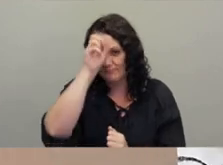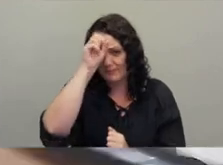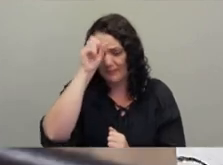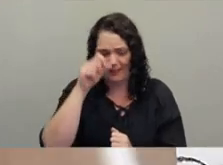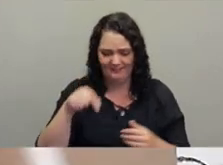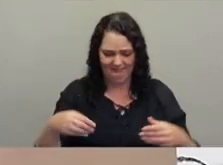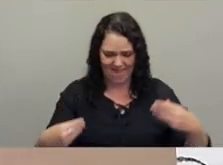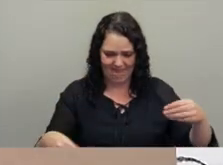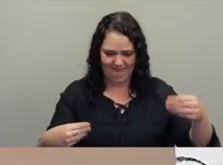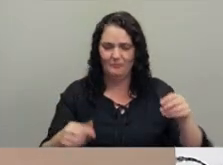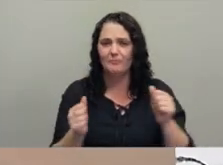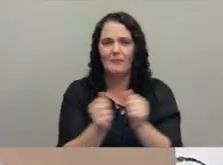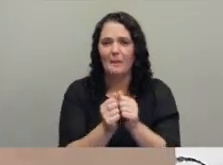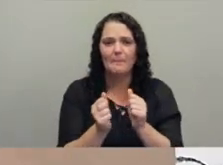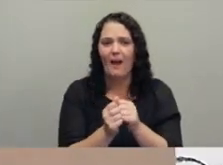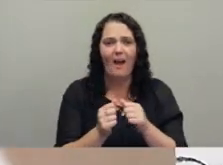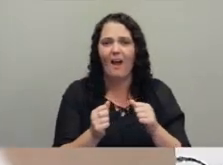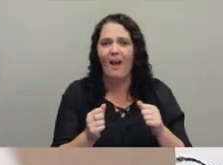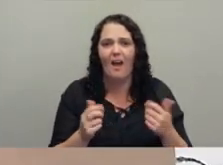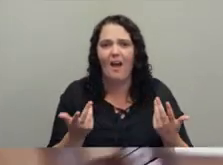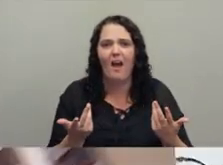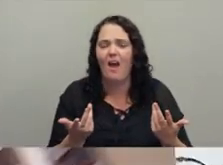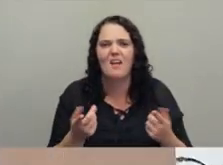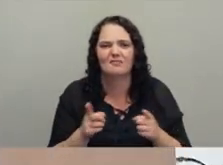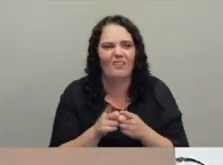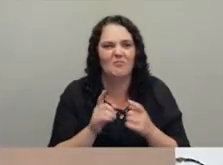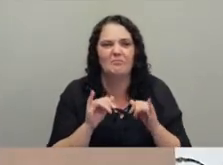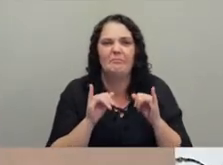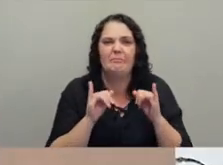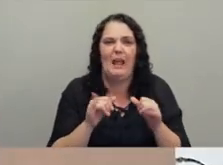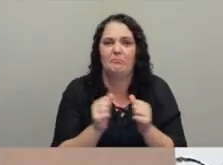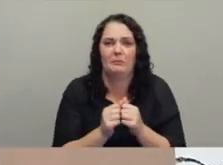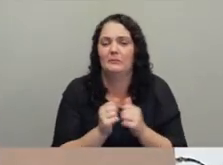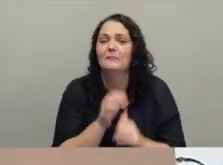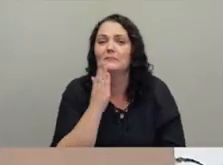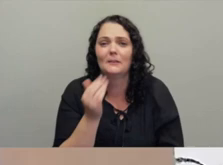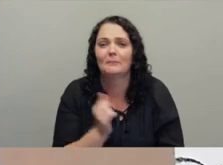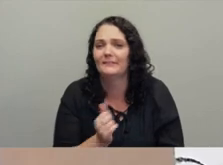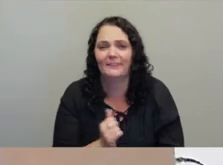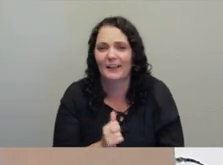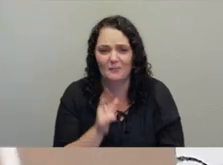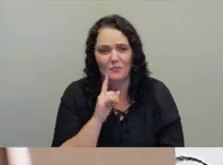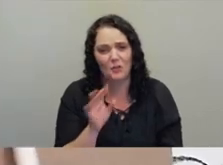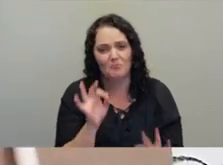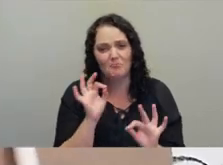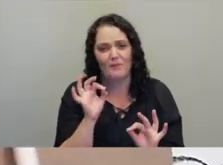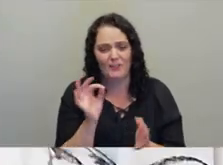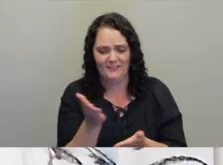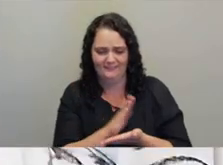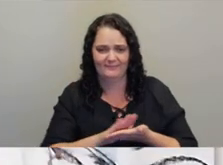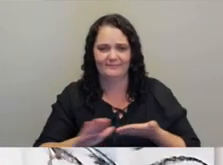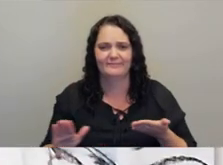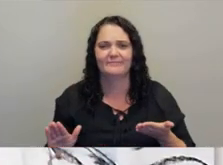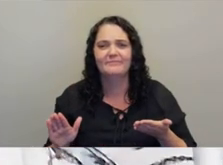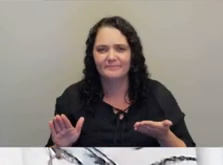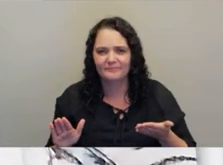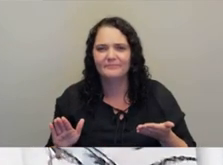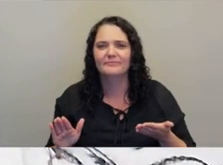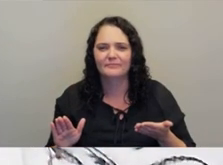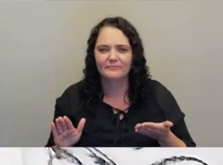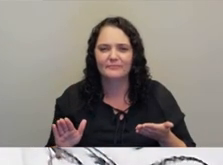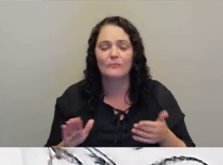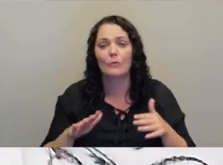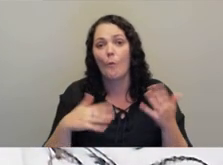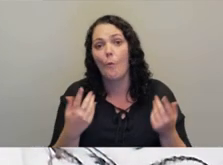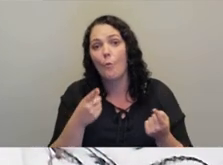drawing, and brown paper, brown craft paper, will work as a beautiful surface to work on here too. If you've got your tea-based ink, then you can